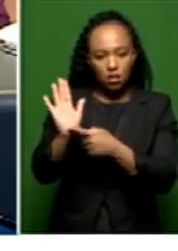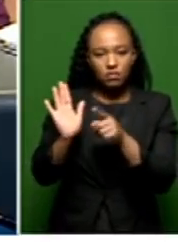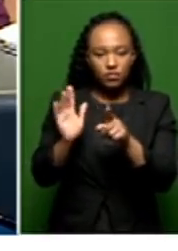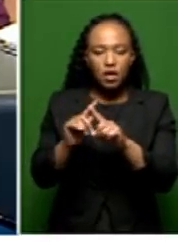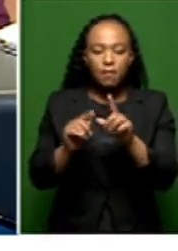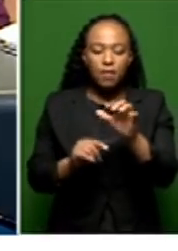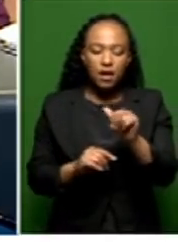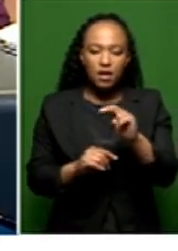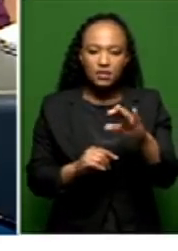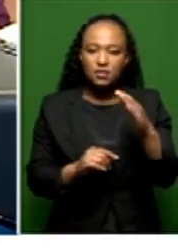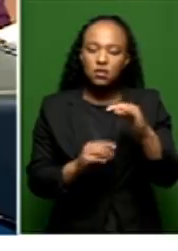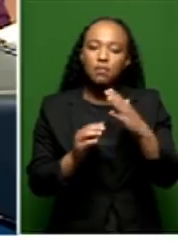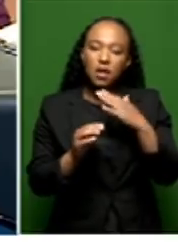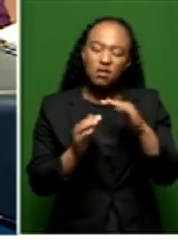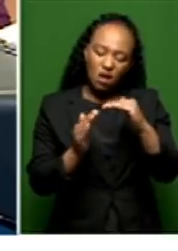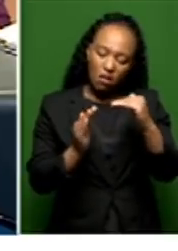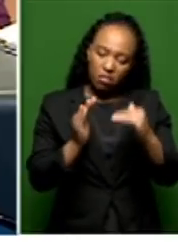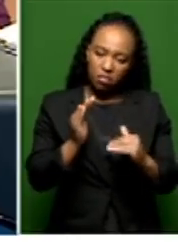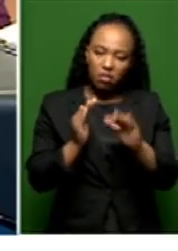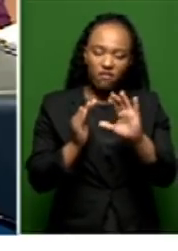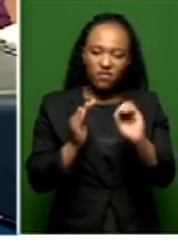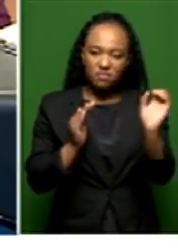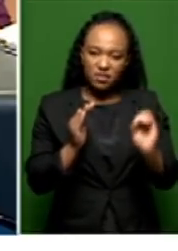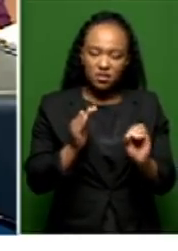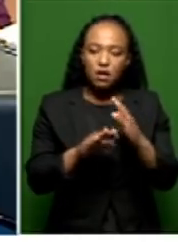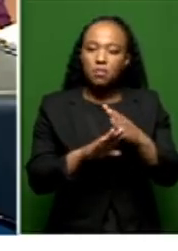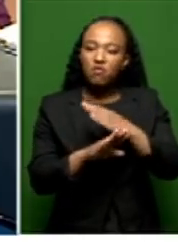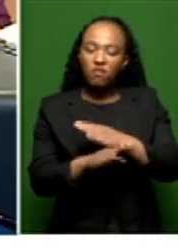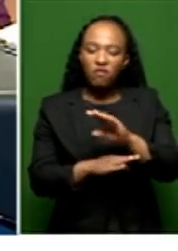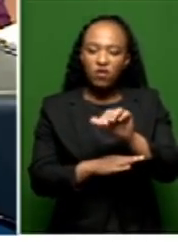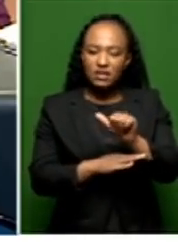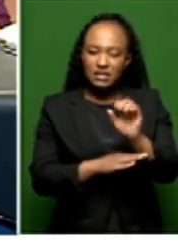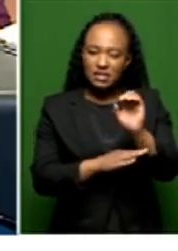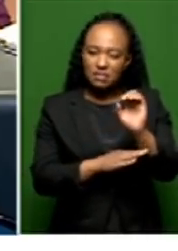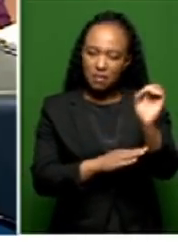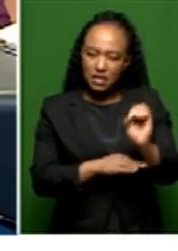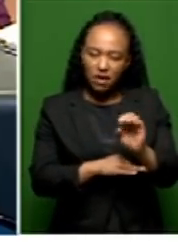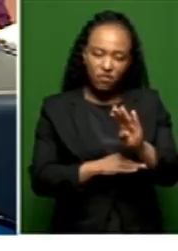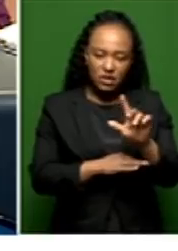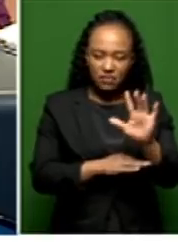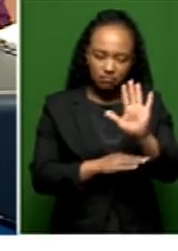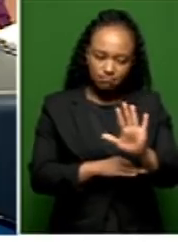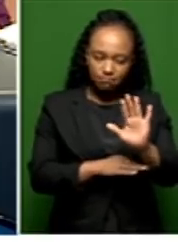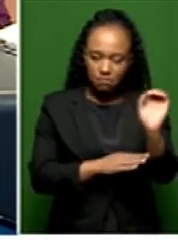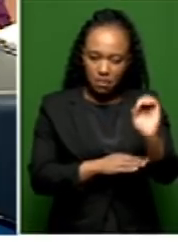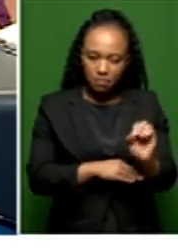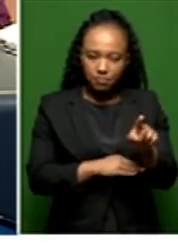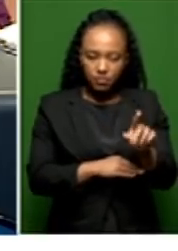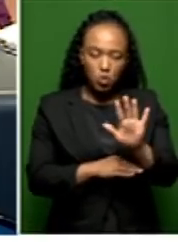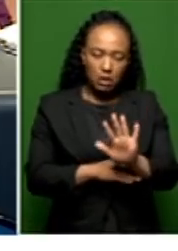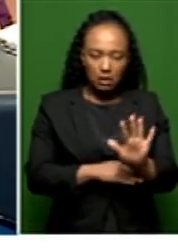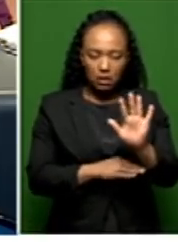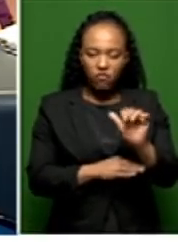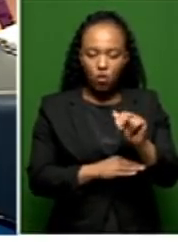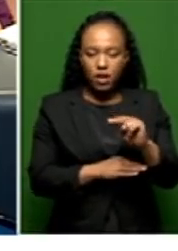the ANC definitely below 50. It was around 46 or 47%. Yeah. That's what we are looking